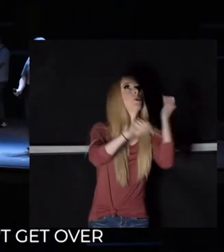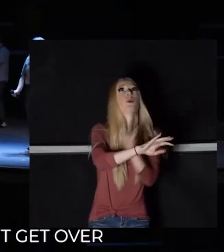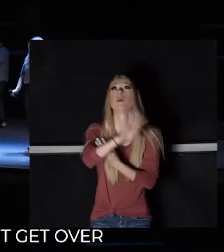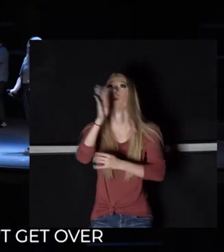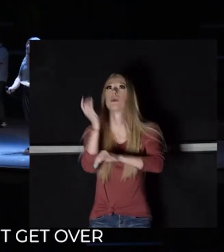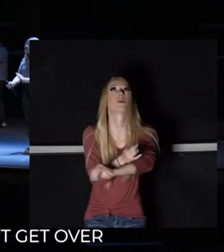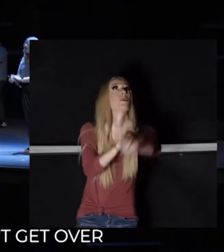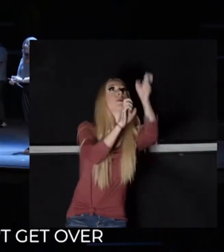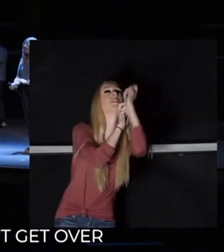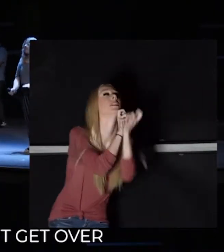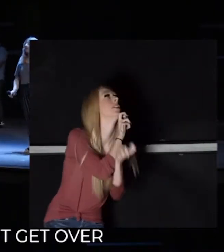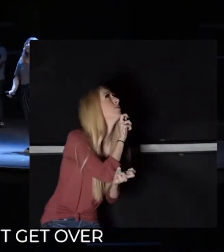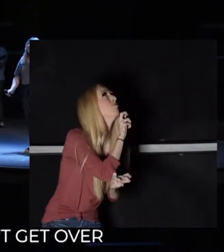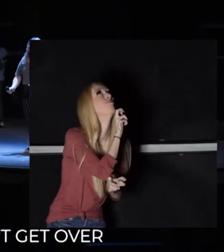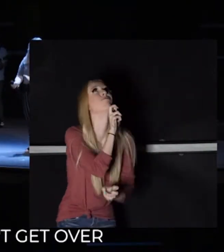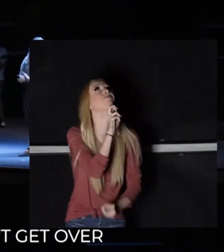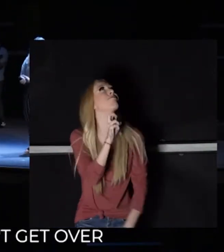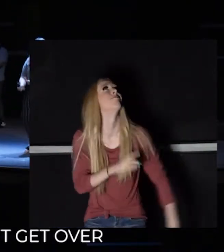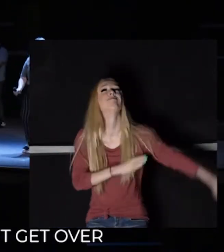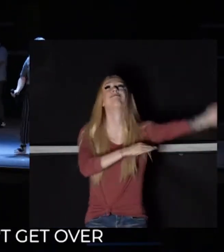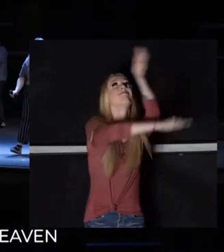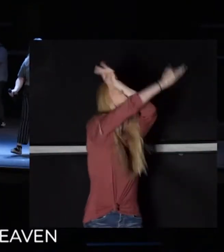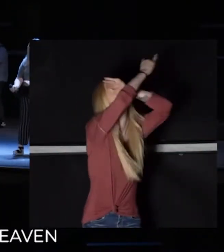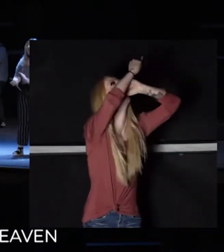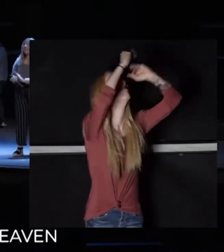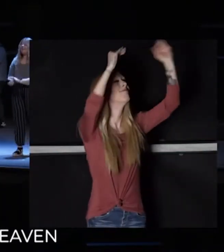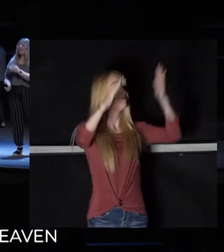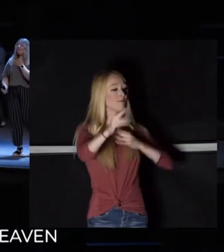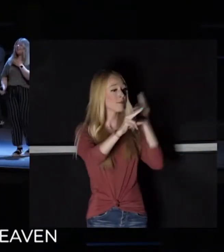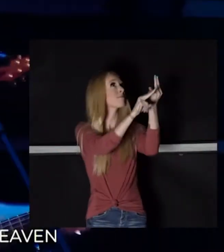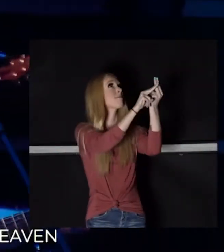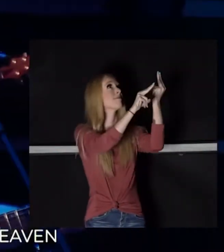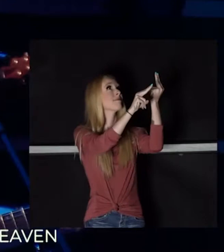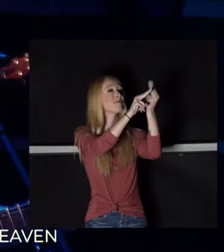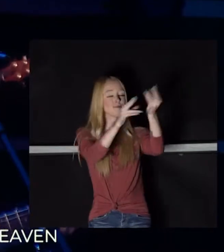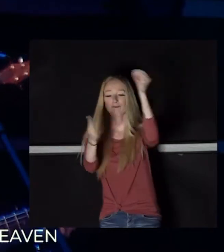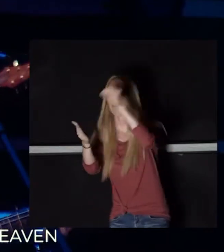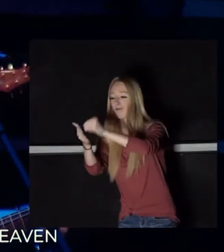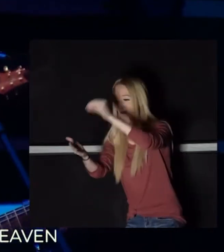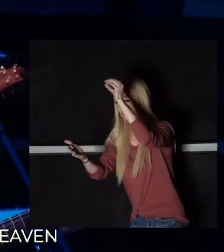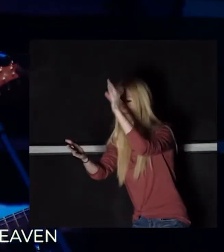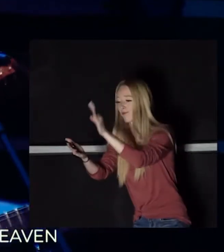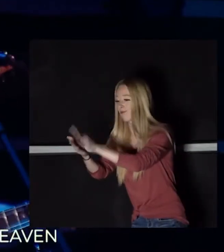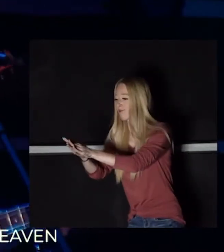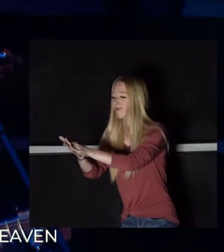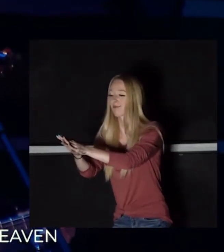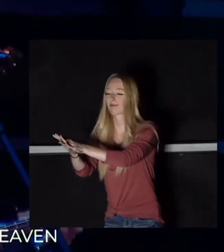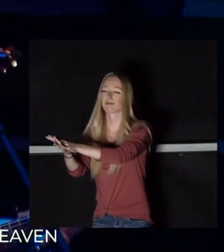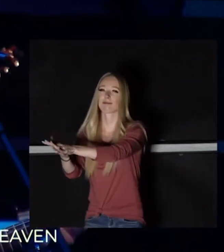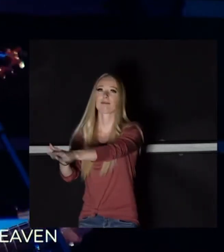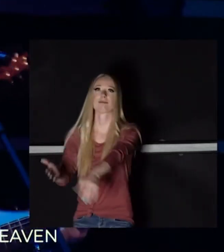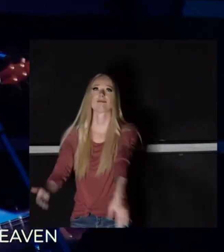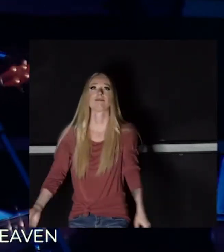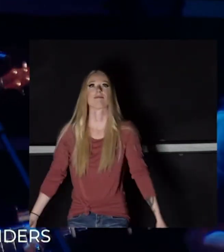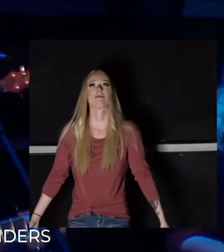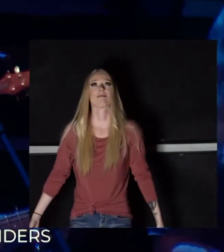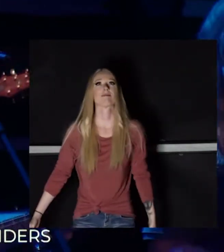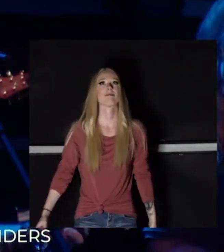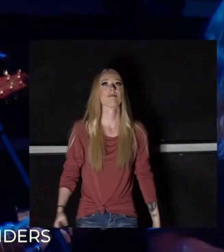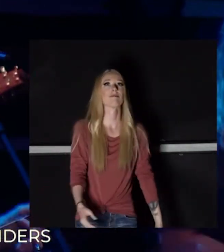But the miracle that I just can't get over, my name is registered in